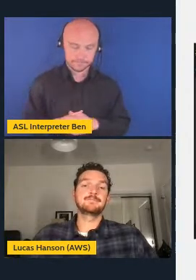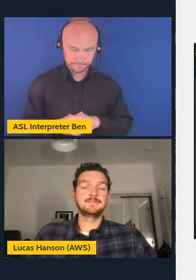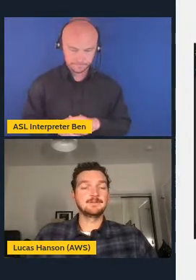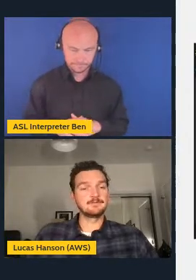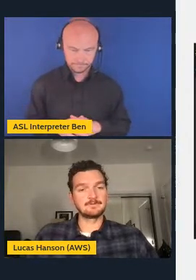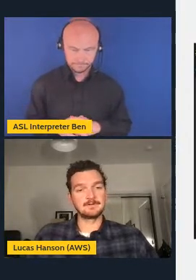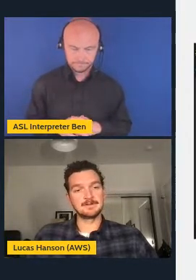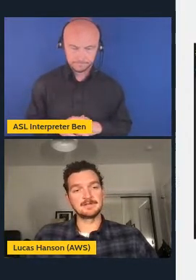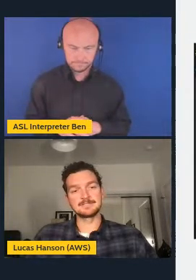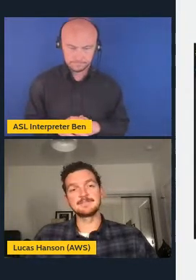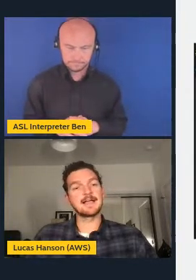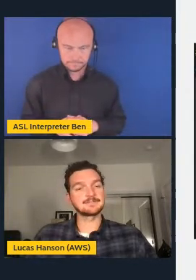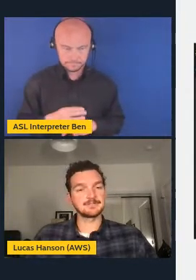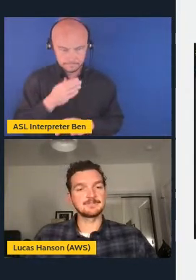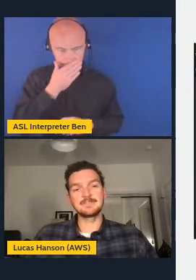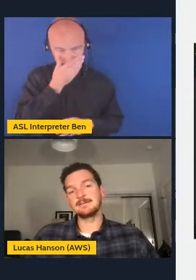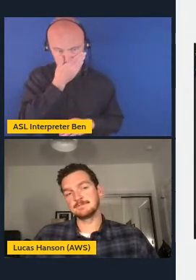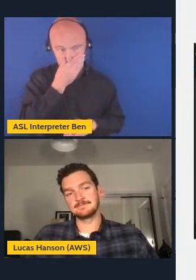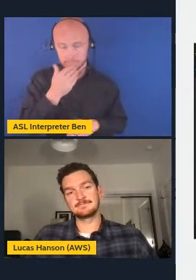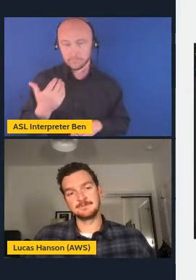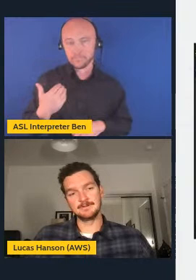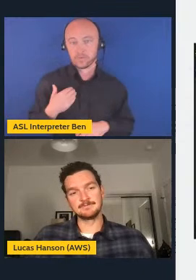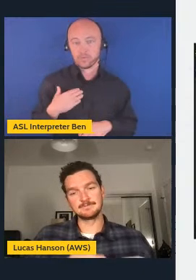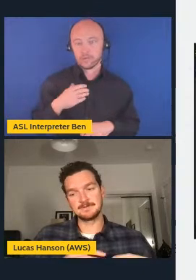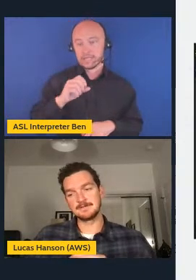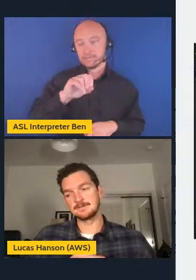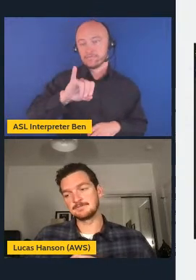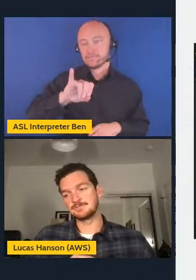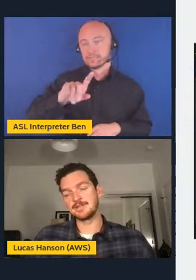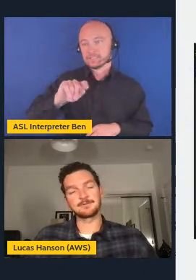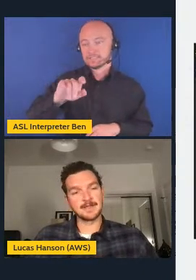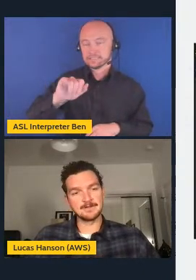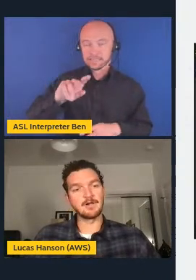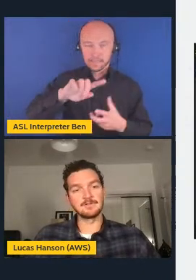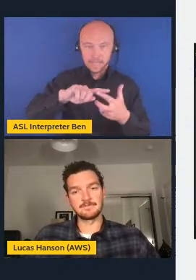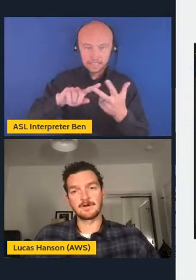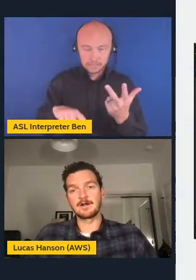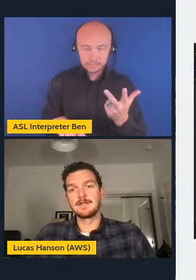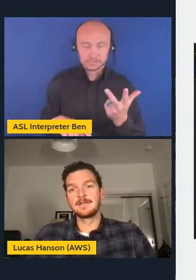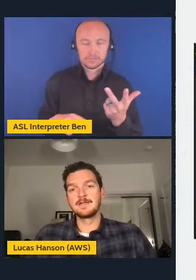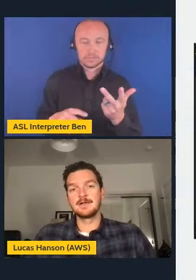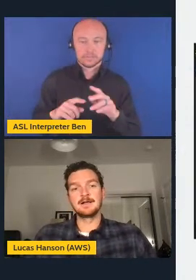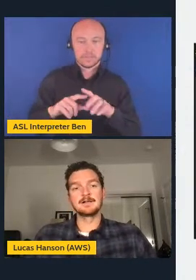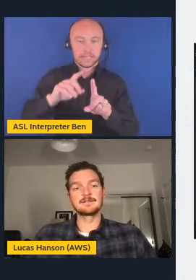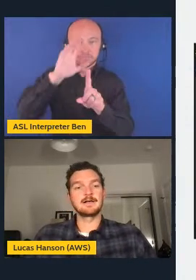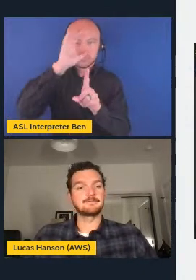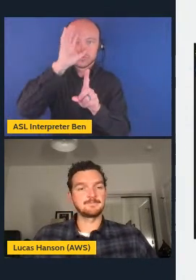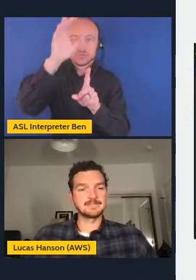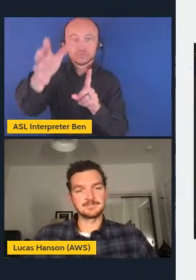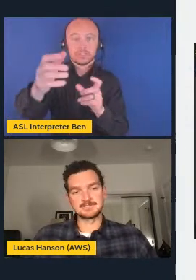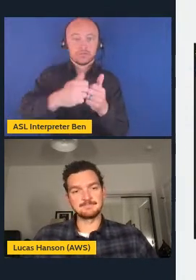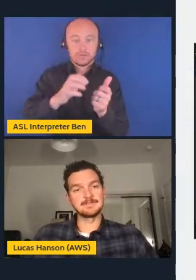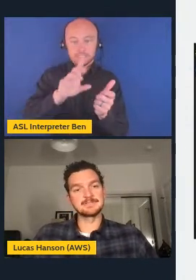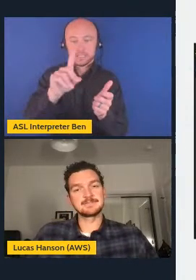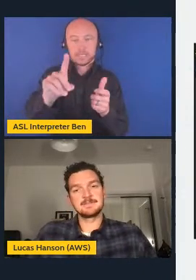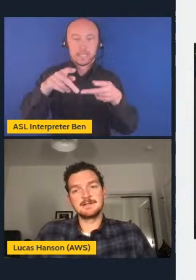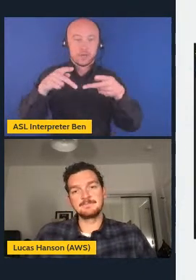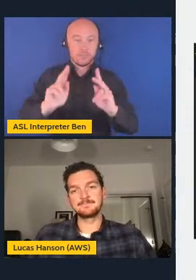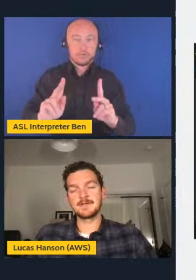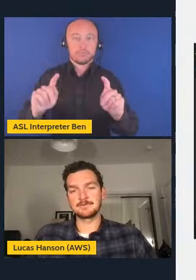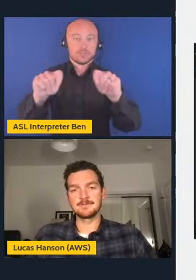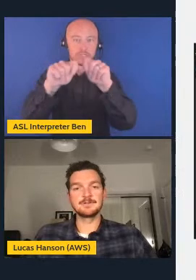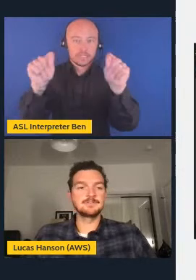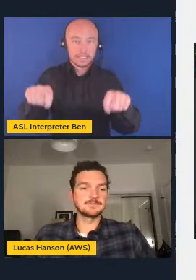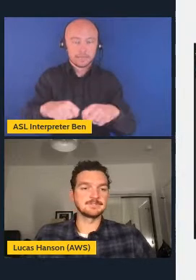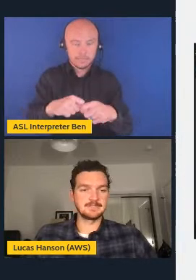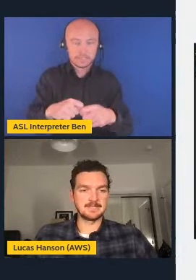have, a synth action that would, generate all of our CloudFormation templates